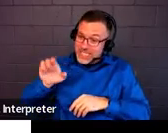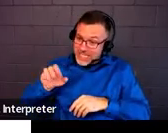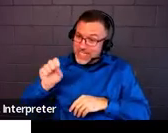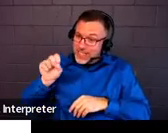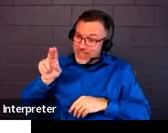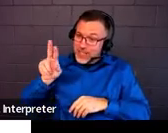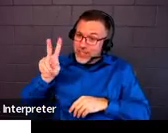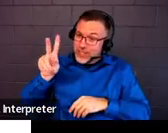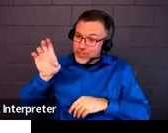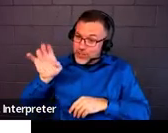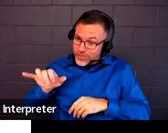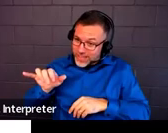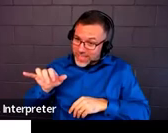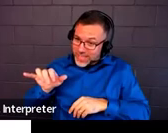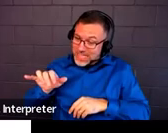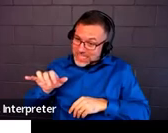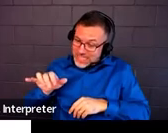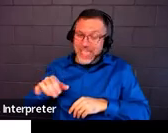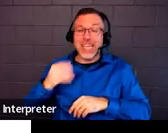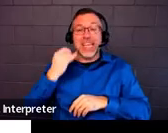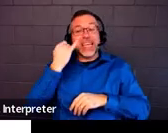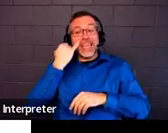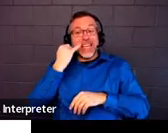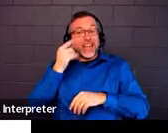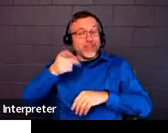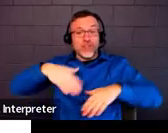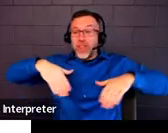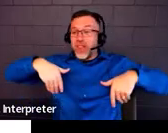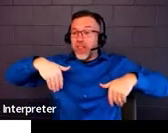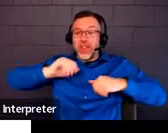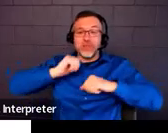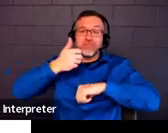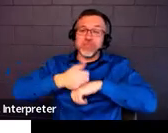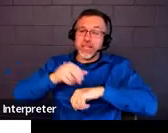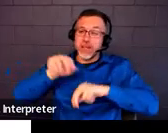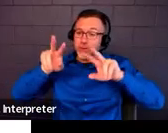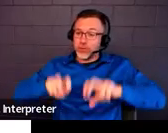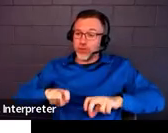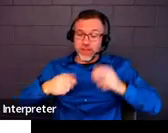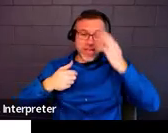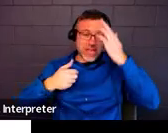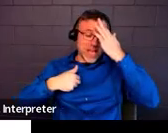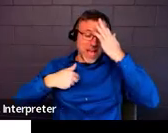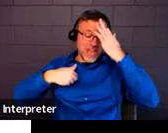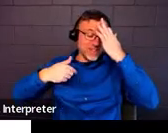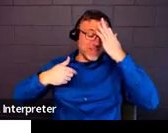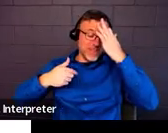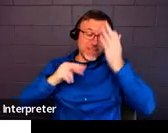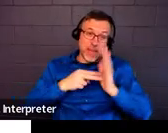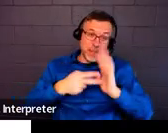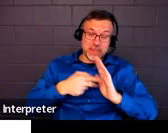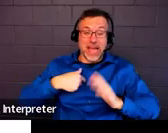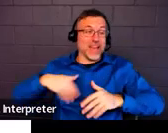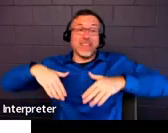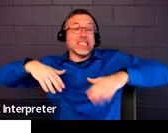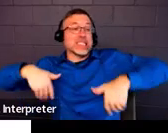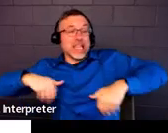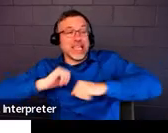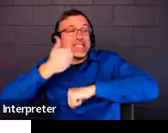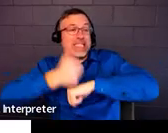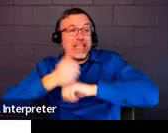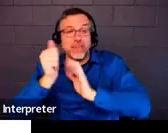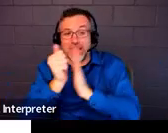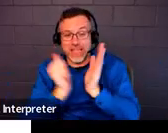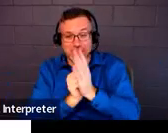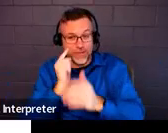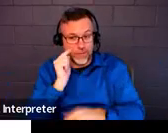know who you are, and so I wasn't able to set up an account for you. So if you're a test administrator, it would be good to check with